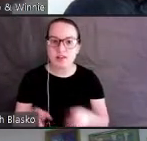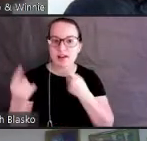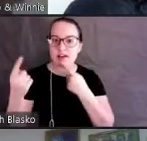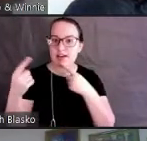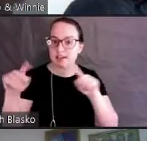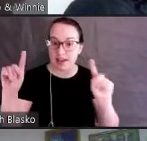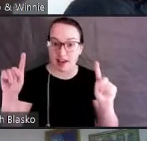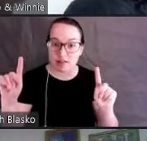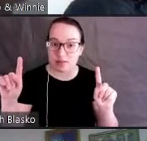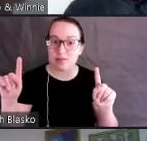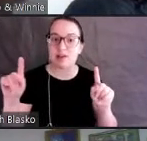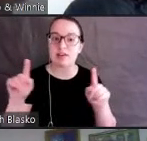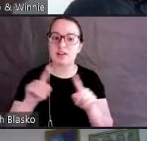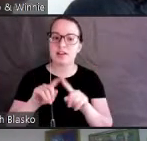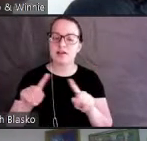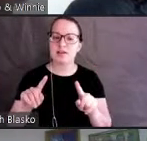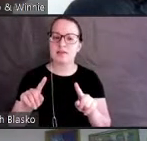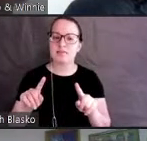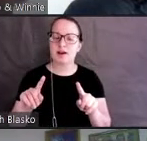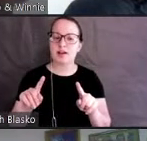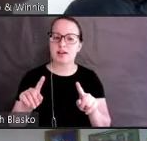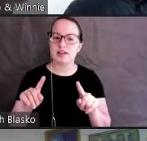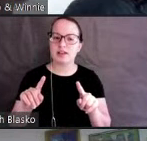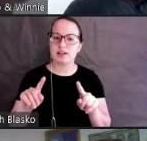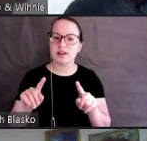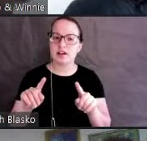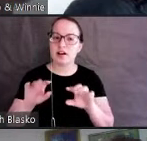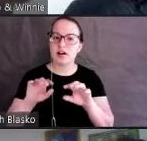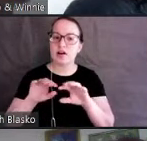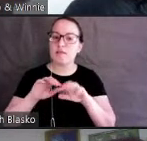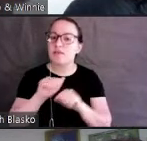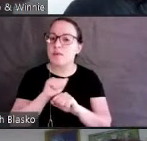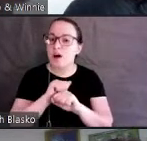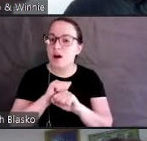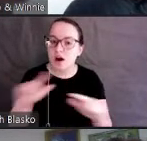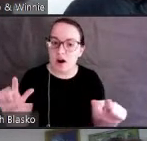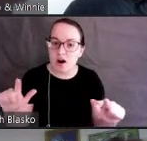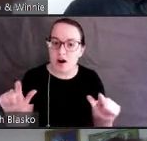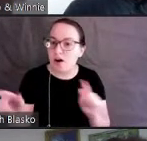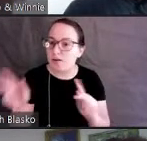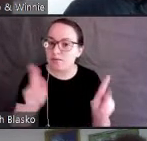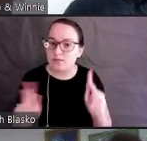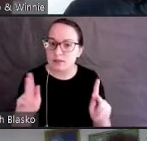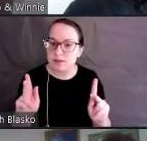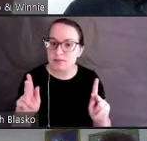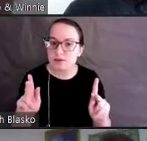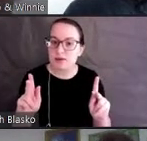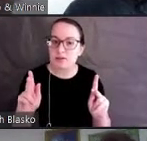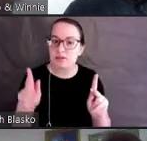the earth as its creation, but to all the powers that would be,